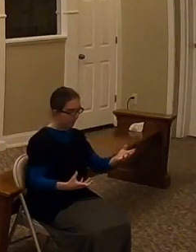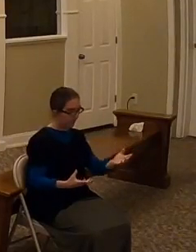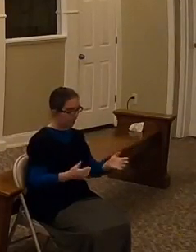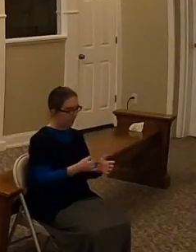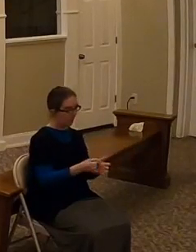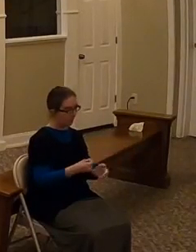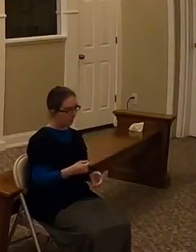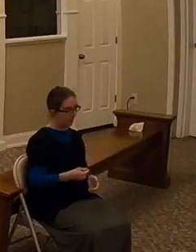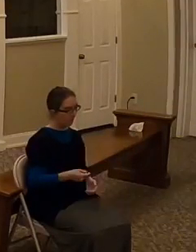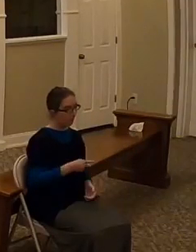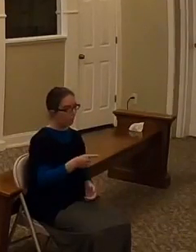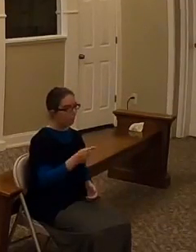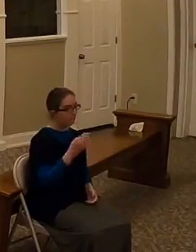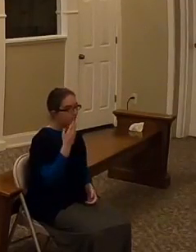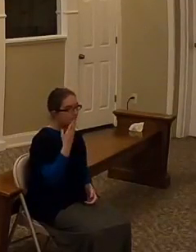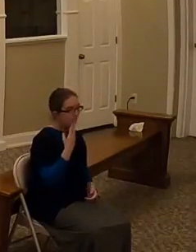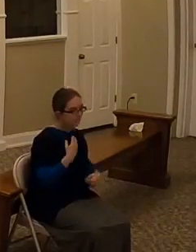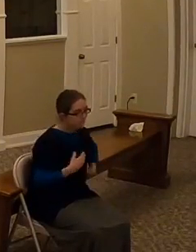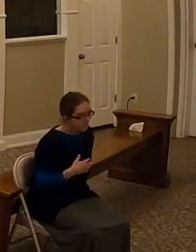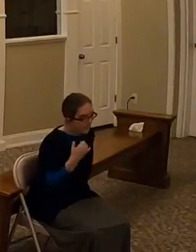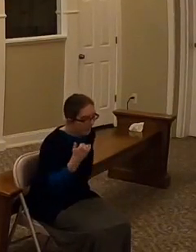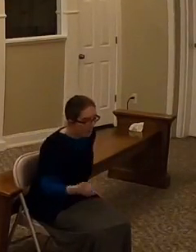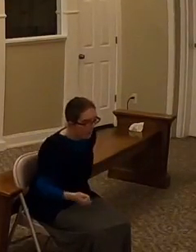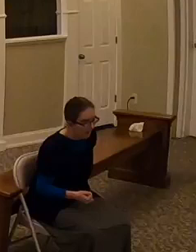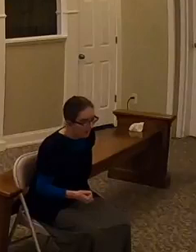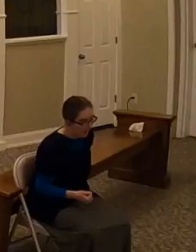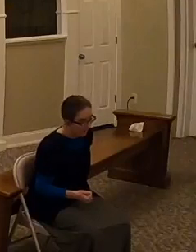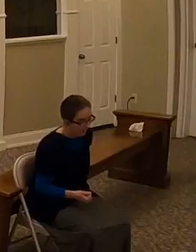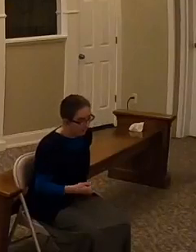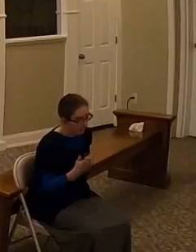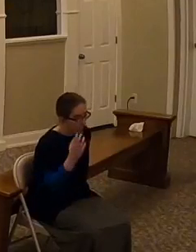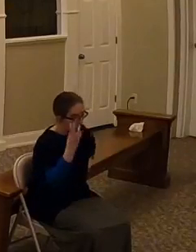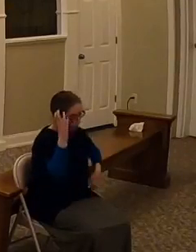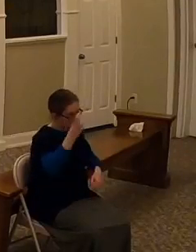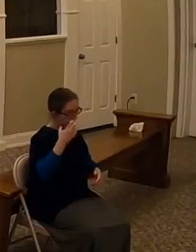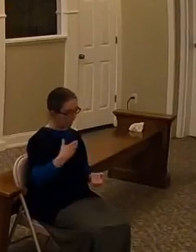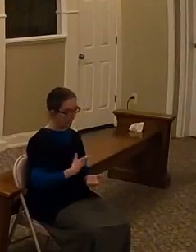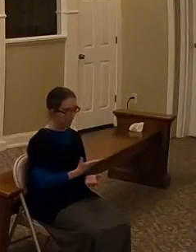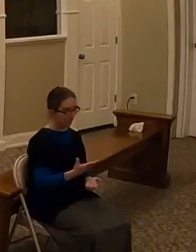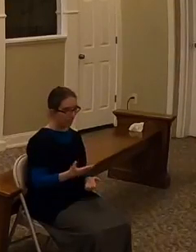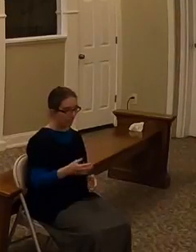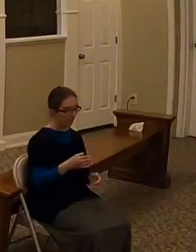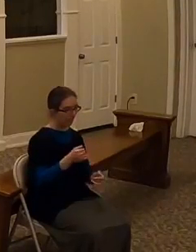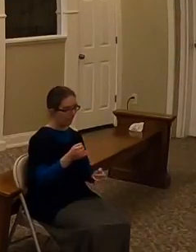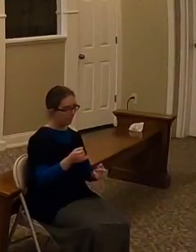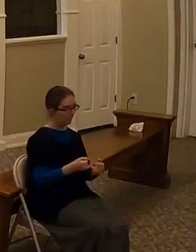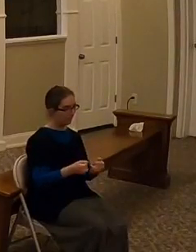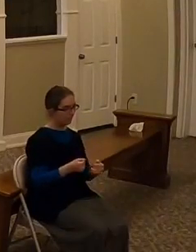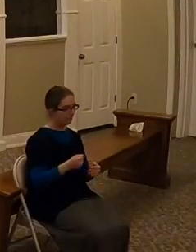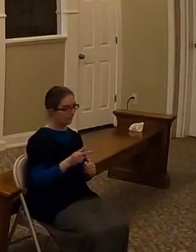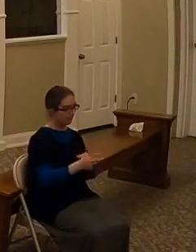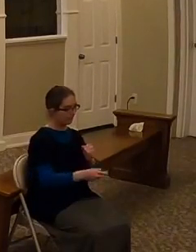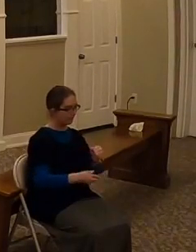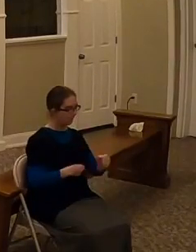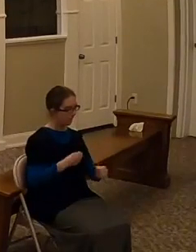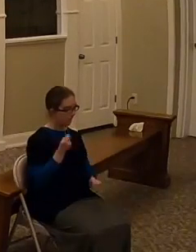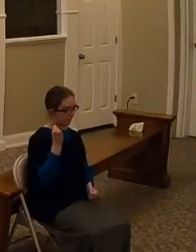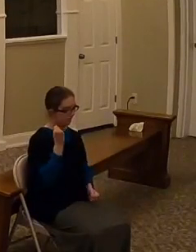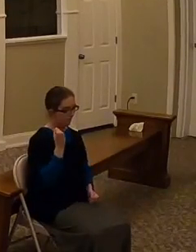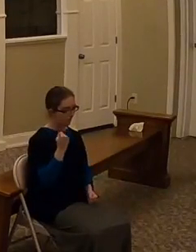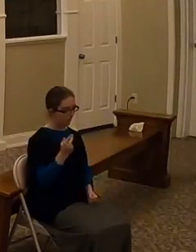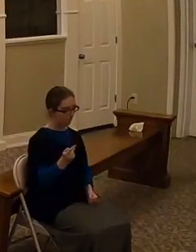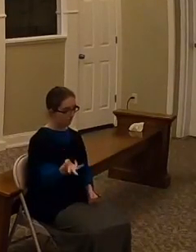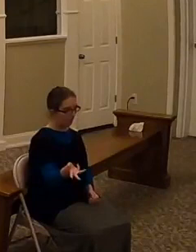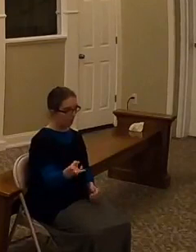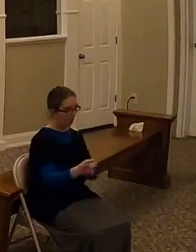Amen. But you know what? Now it's coming out. All kind of crazy stuff has come out about it in the last few years of their